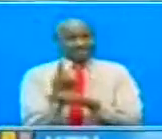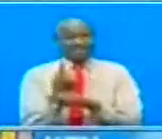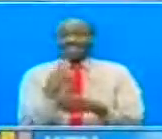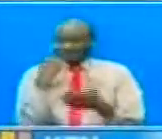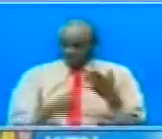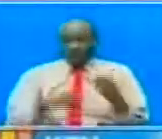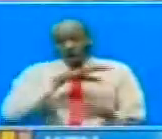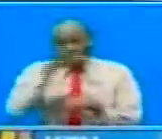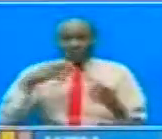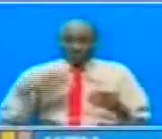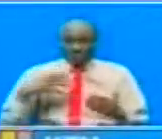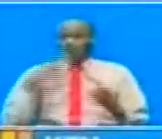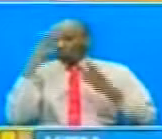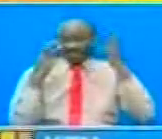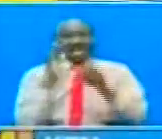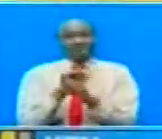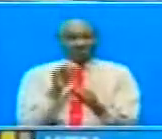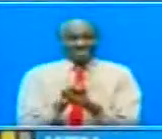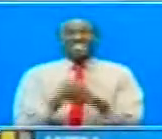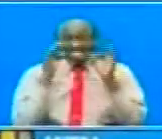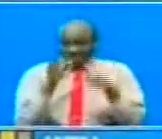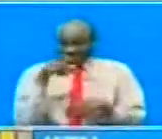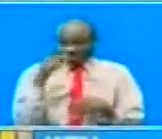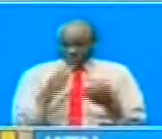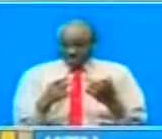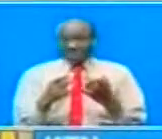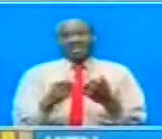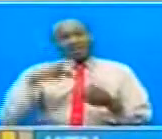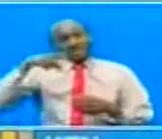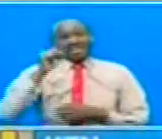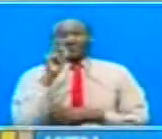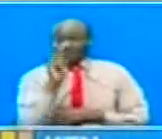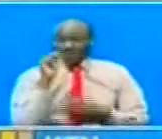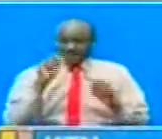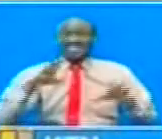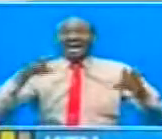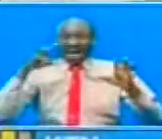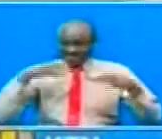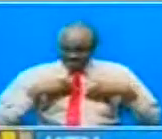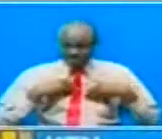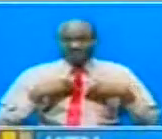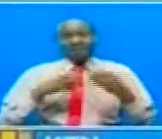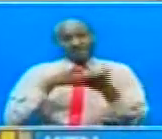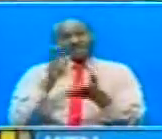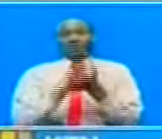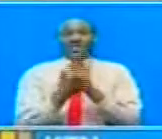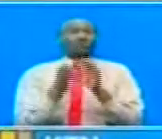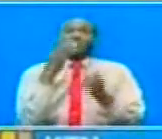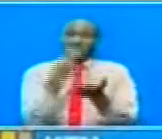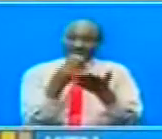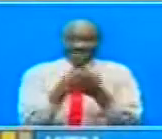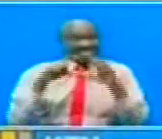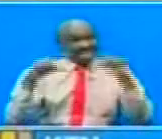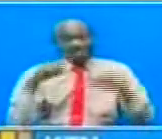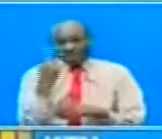and conductors are a worried lot. It's the deadline for the public service vehicles to comply with the new cashless system, failure to which